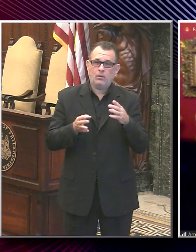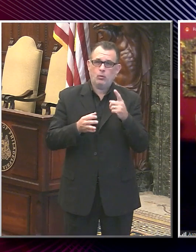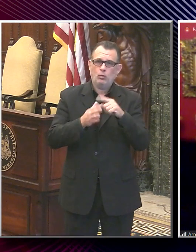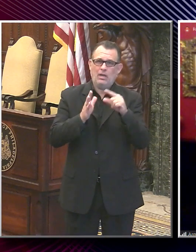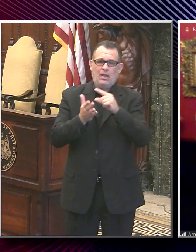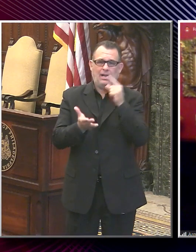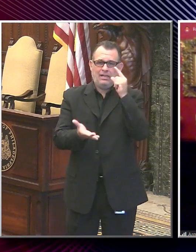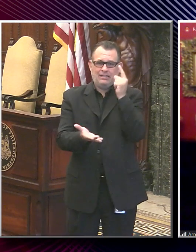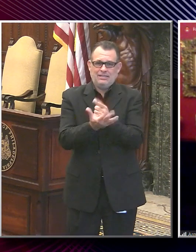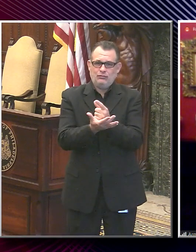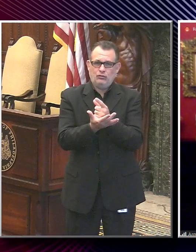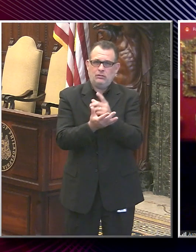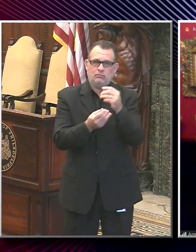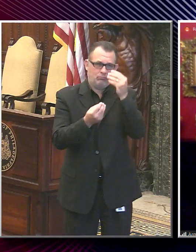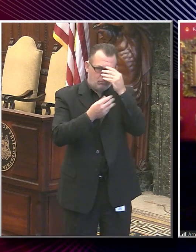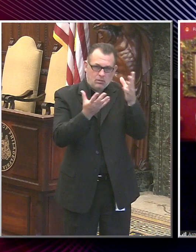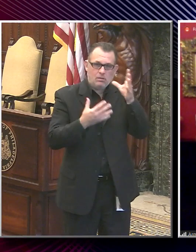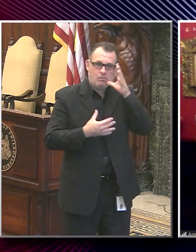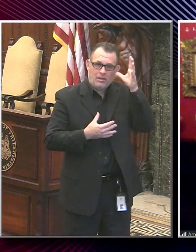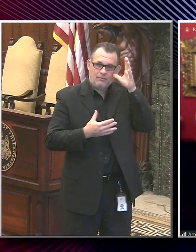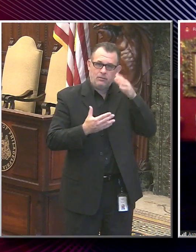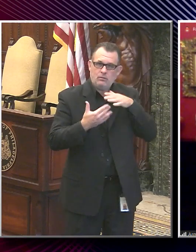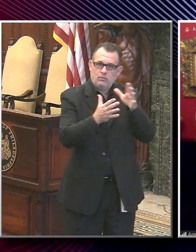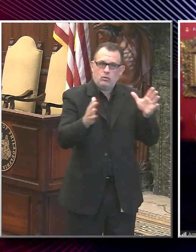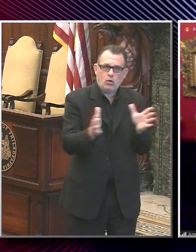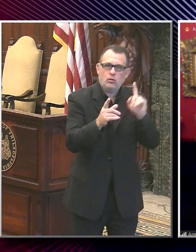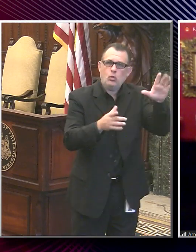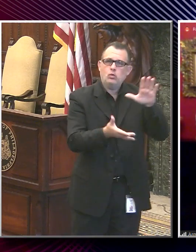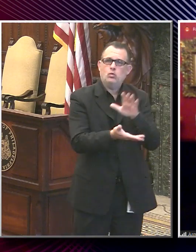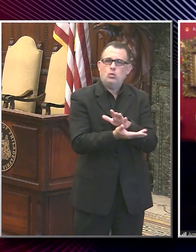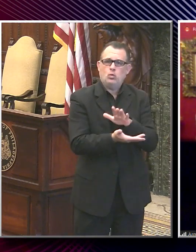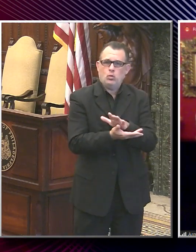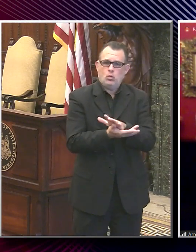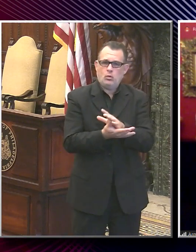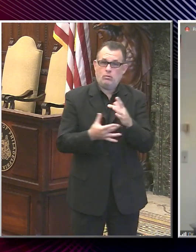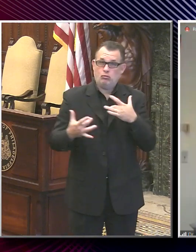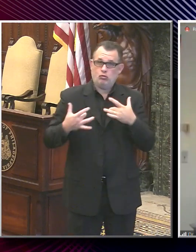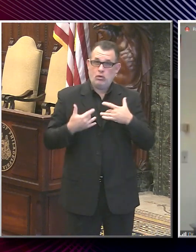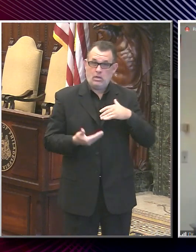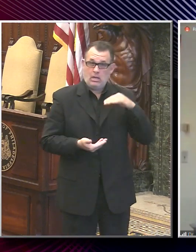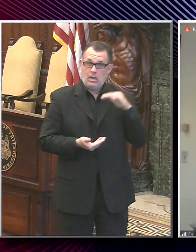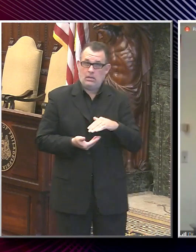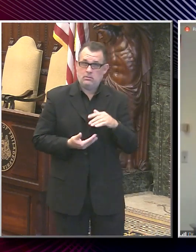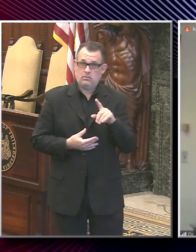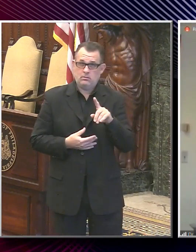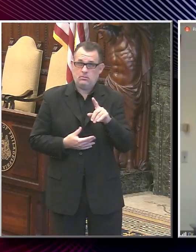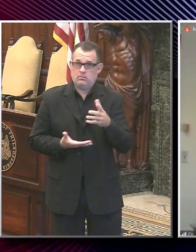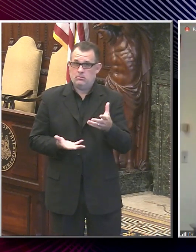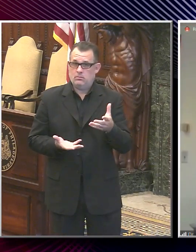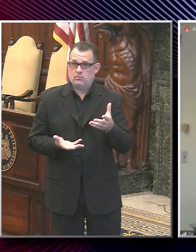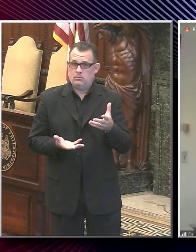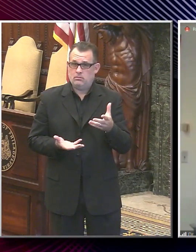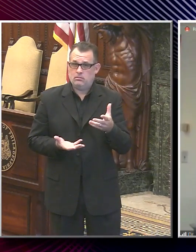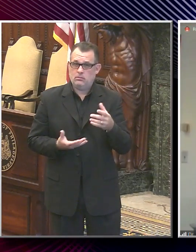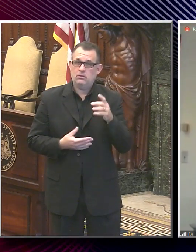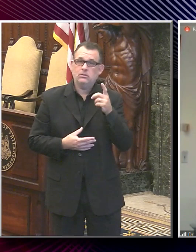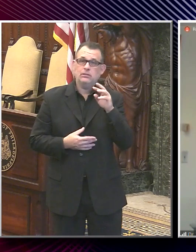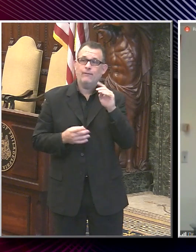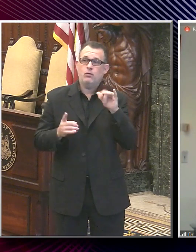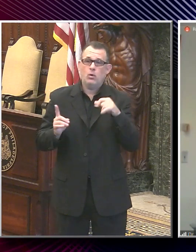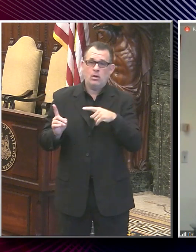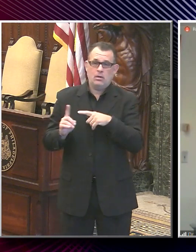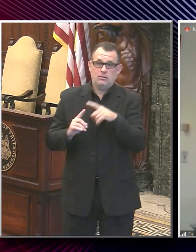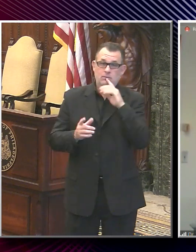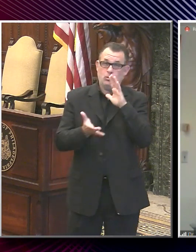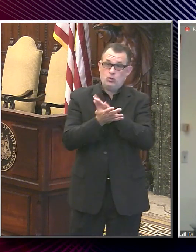do need to send their kids to school so that there are no doubts about it? I can simply say that we have worked closely with the different school